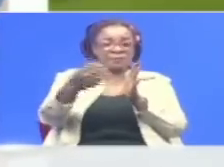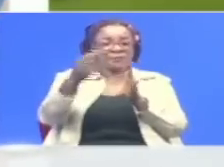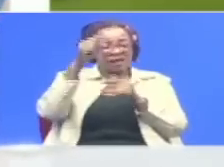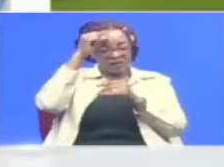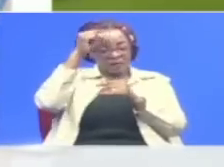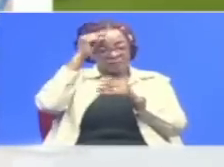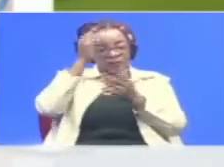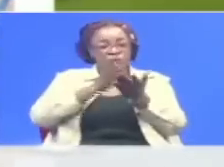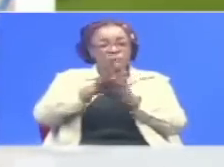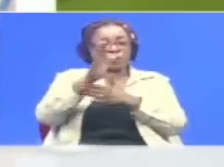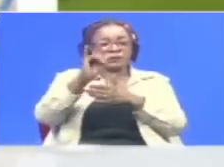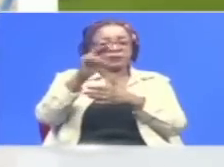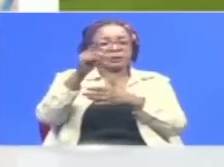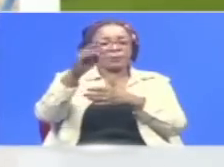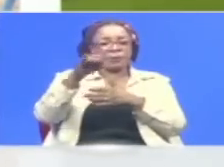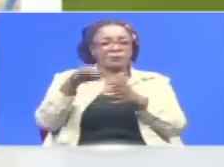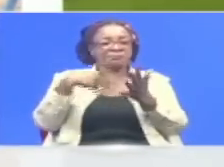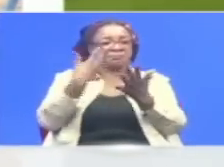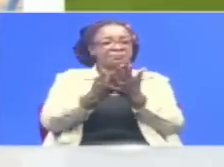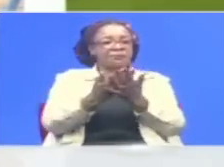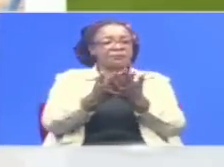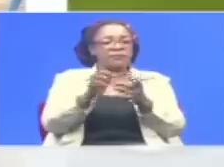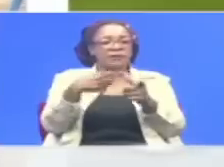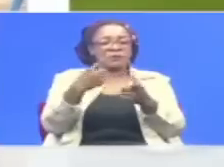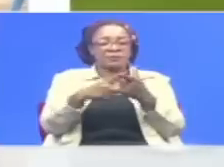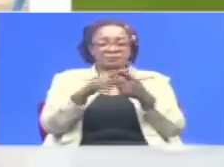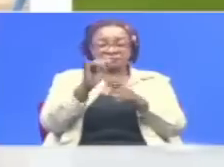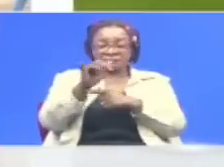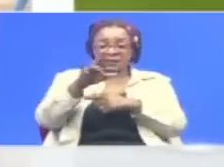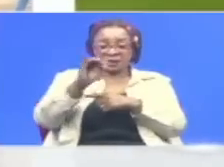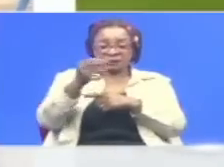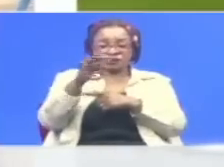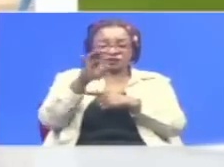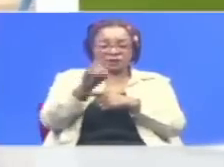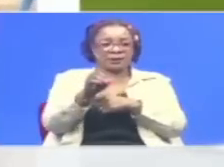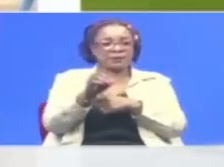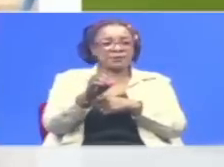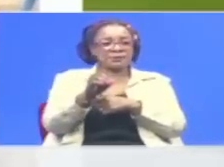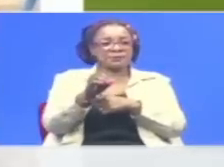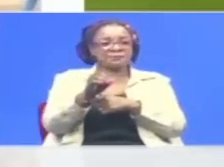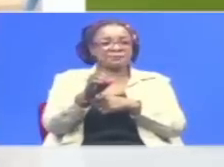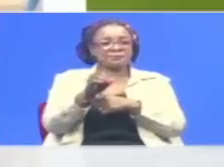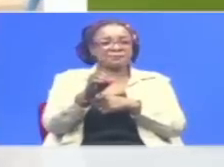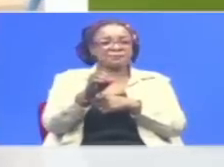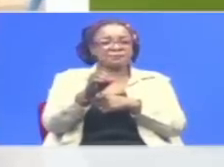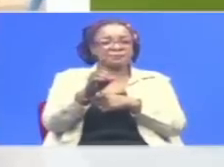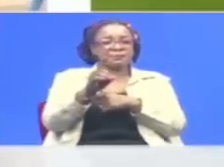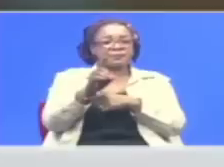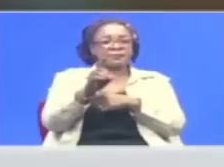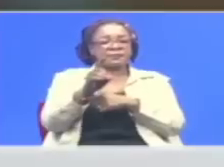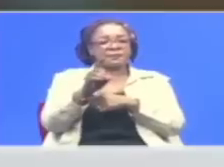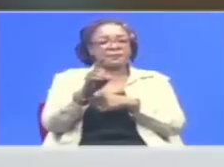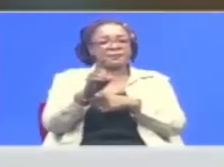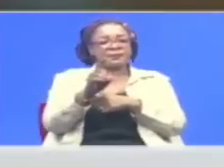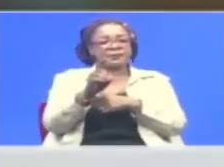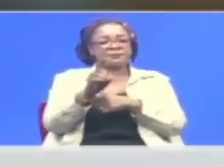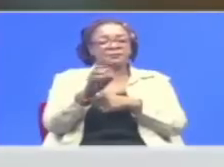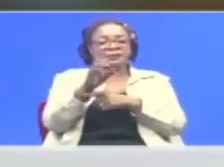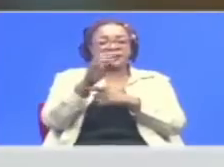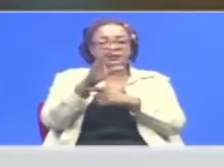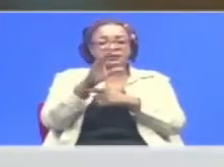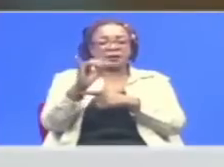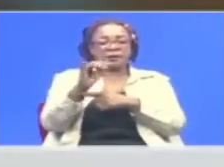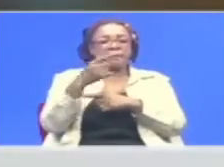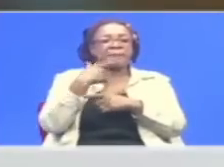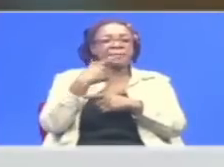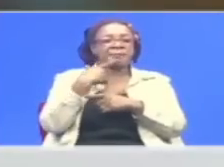Interpol to arrest Kenyan fugitive and terror suspect Rashid Mohammed Salim, also known as Chotara. The DCI says